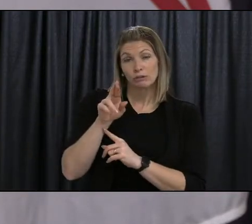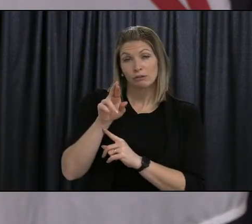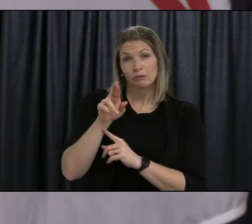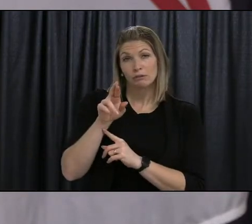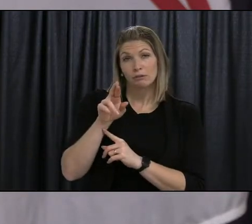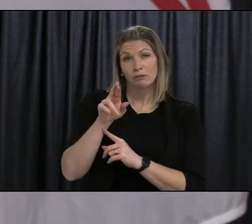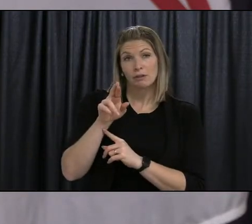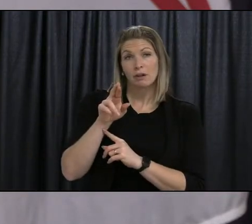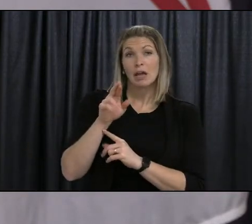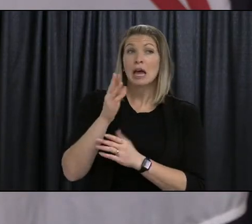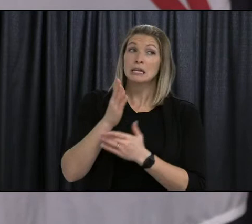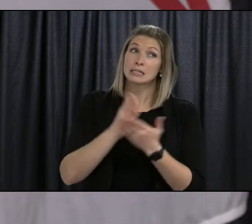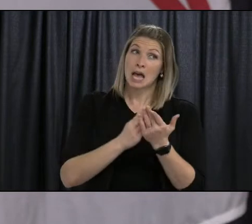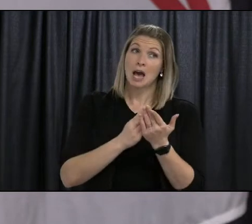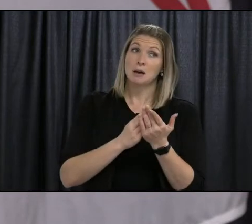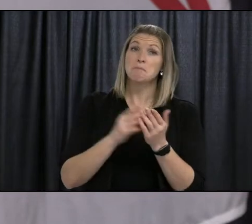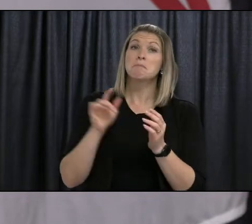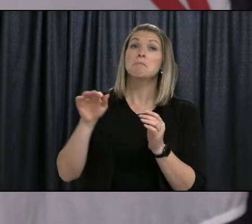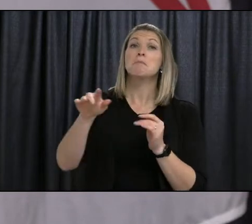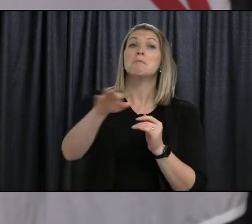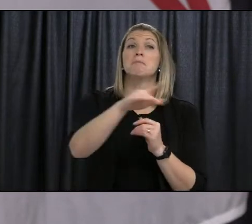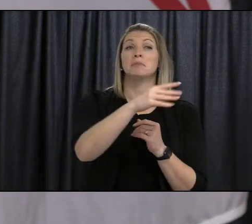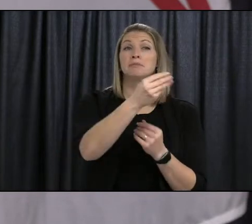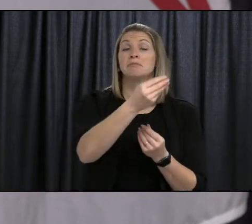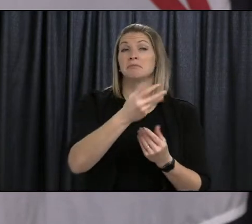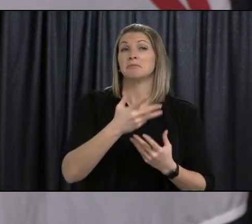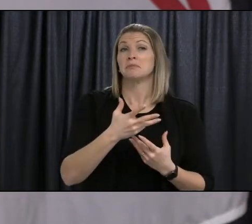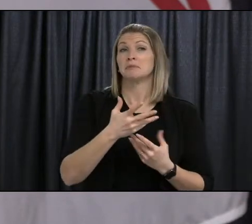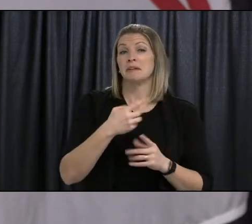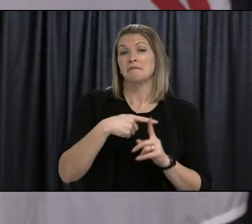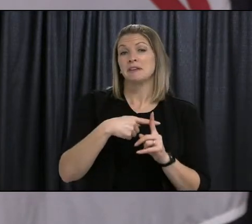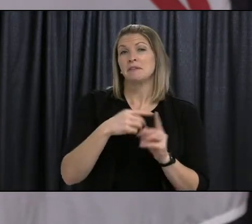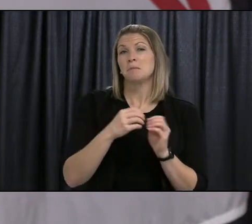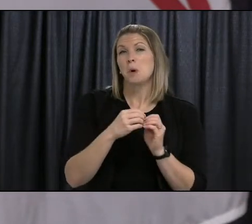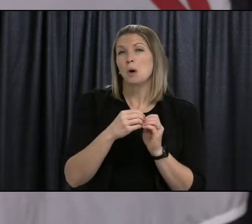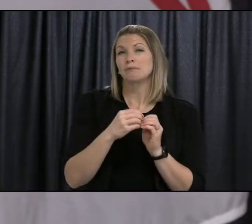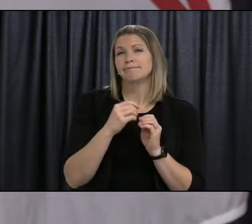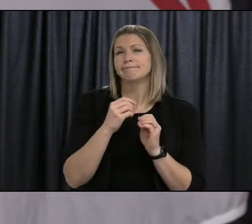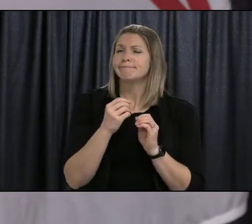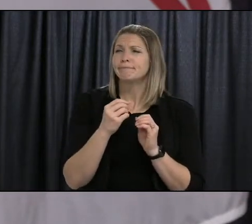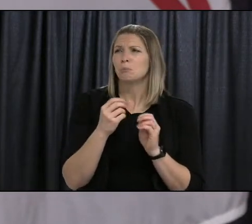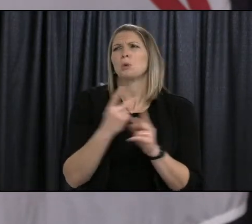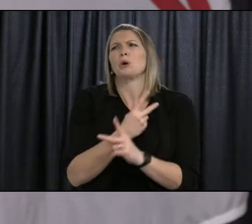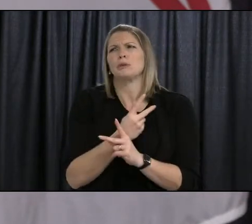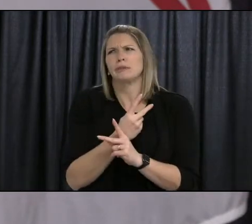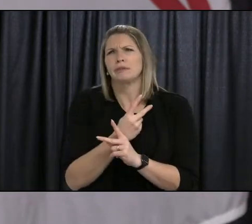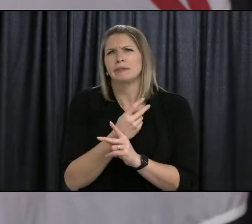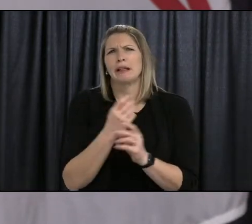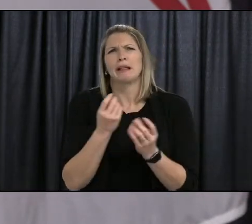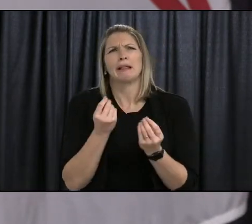fever is seen a little more with this vaccine than in some other ones, but that may be